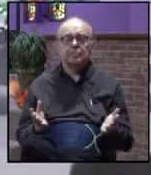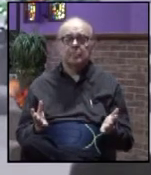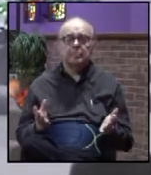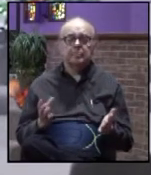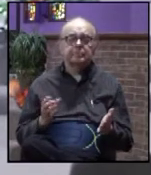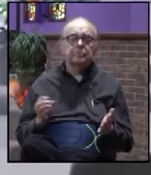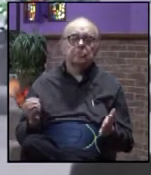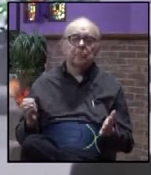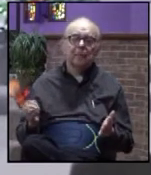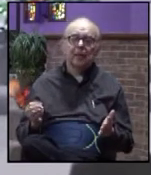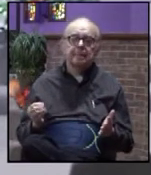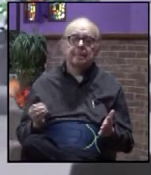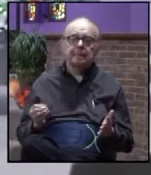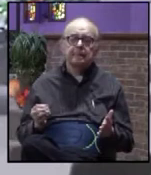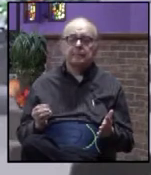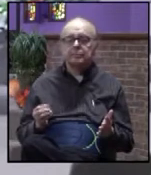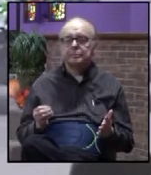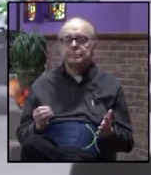so,